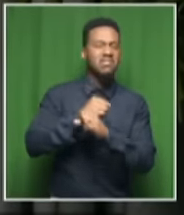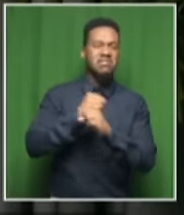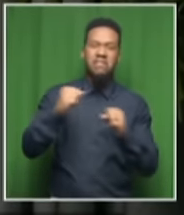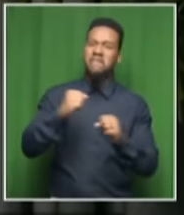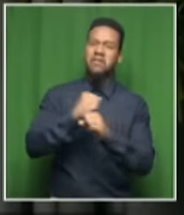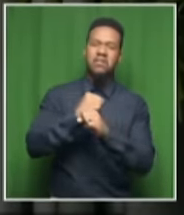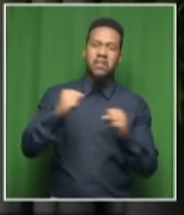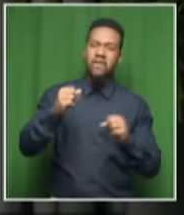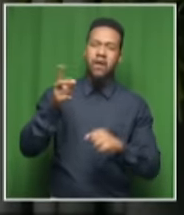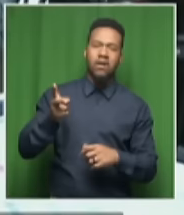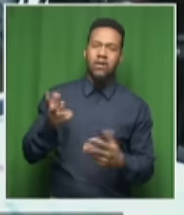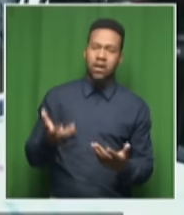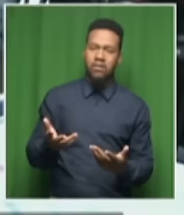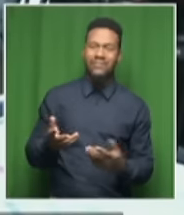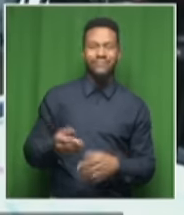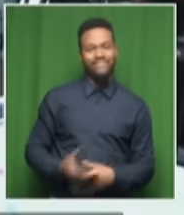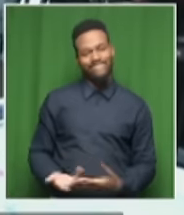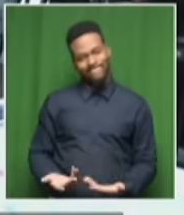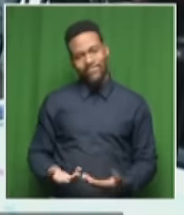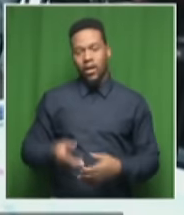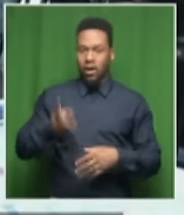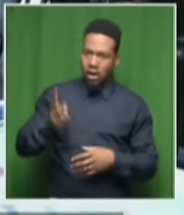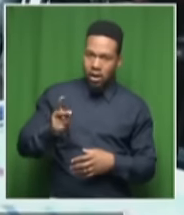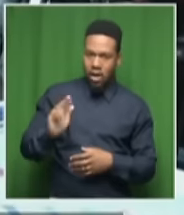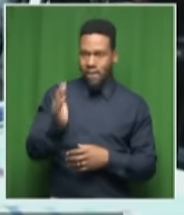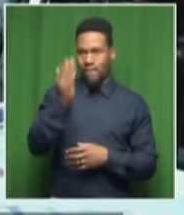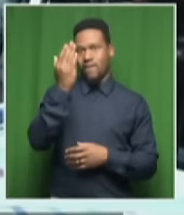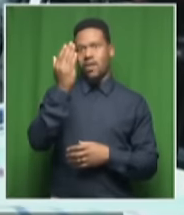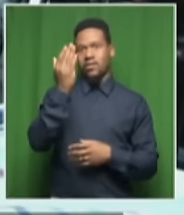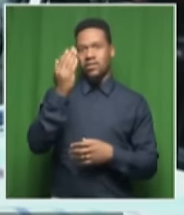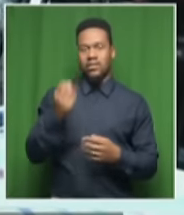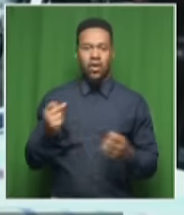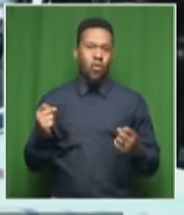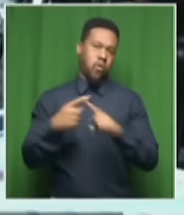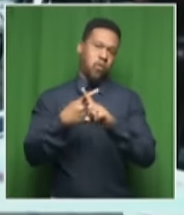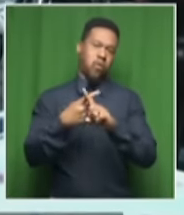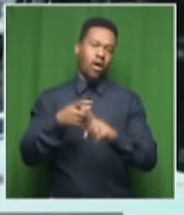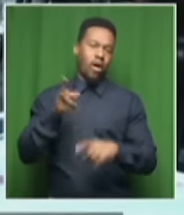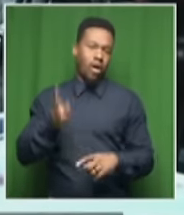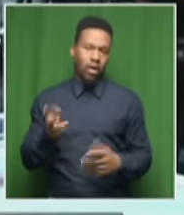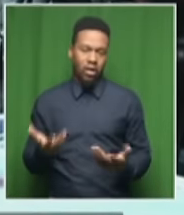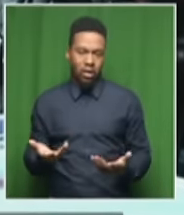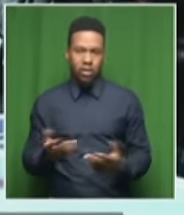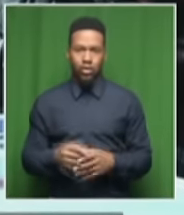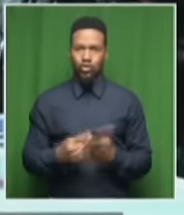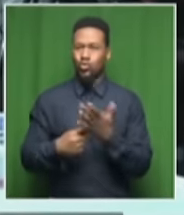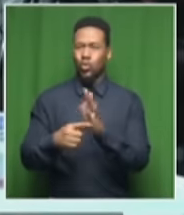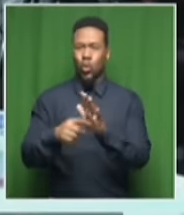facing another conflict rooted in hatred and dehumanization?